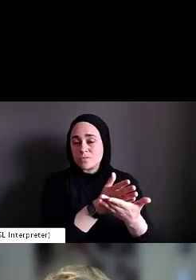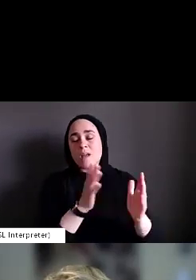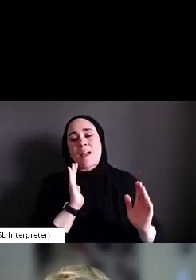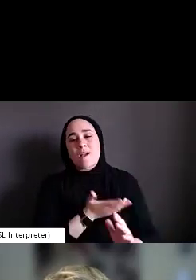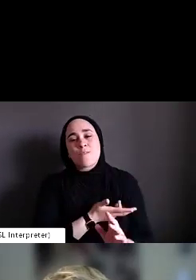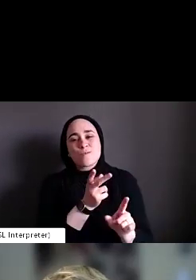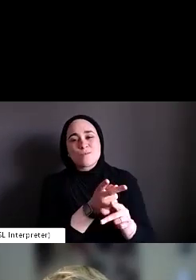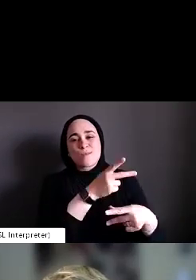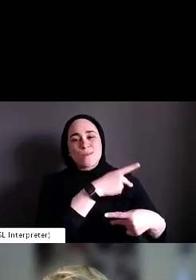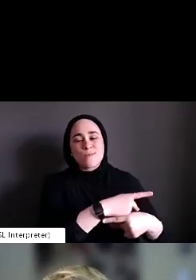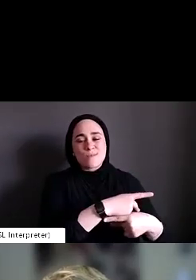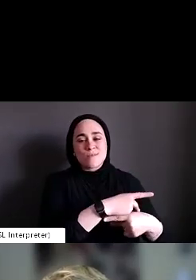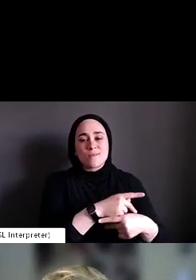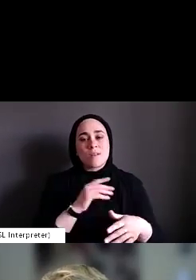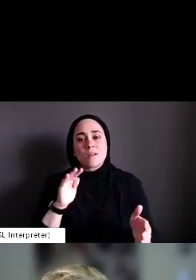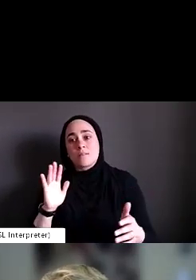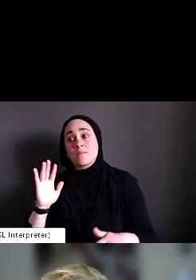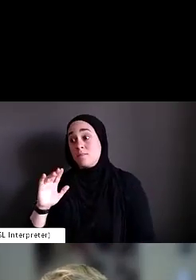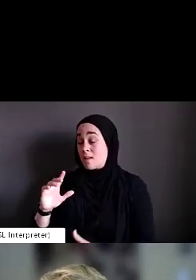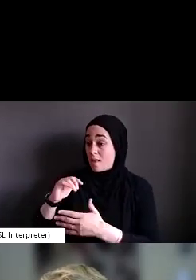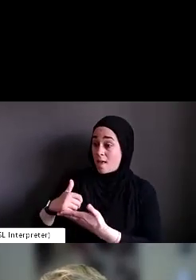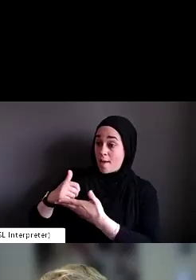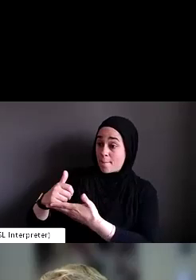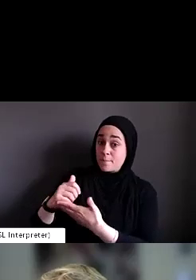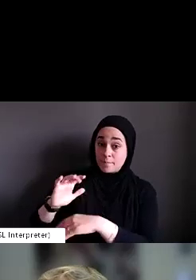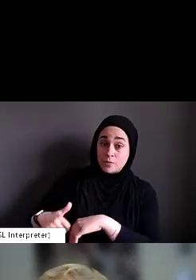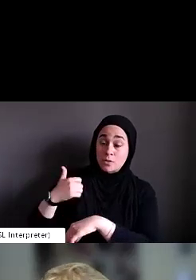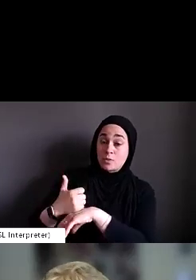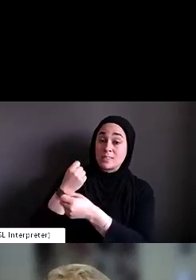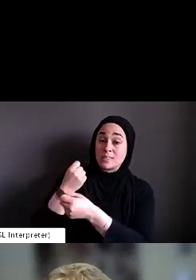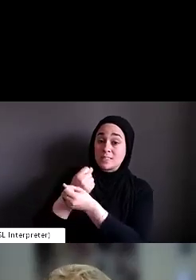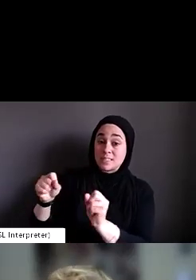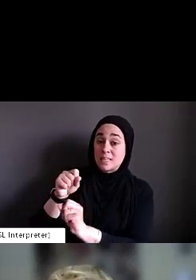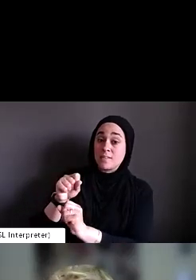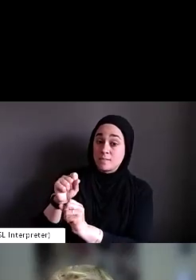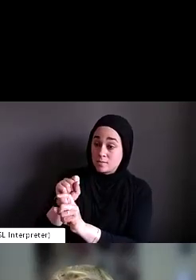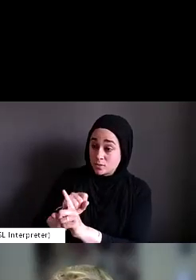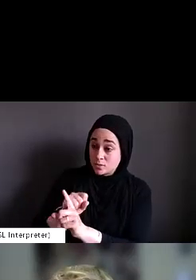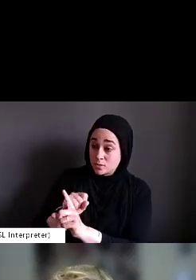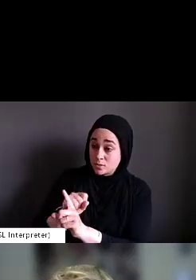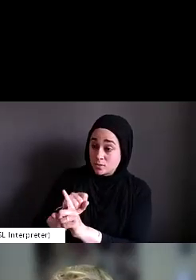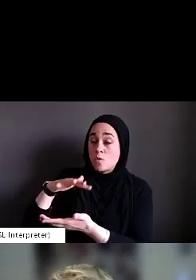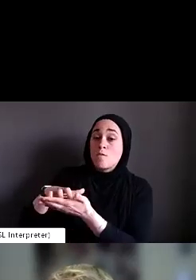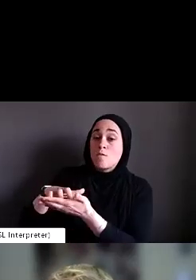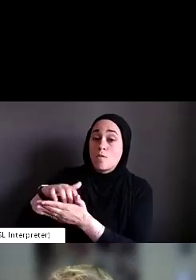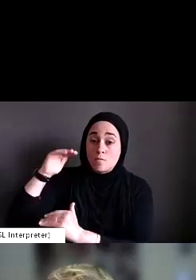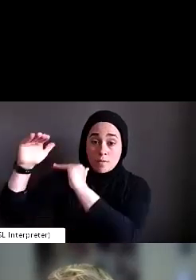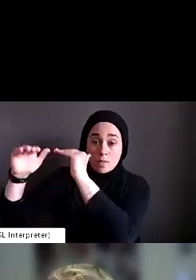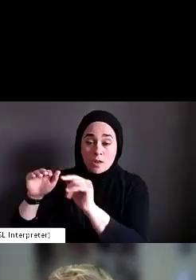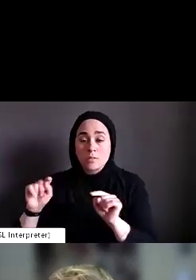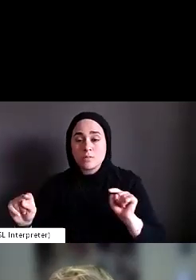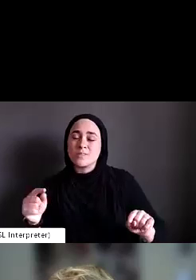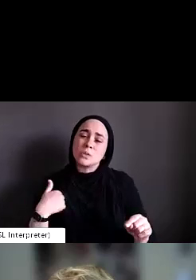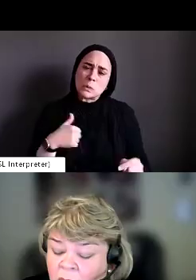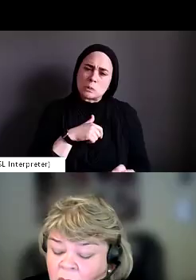of helping to create safe conditions for vulnerable adults in other ways. So there is some relearning